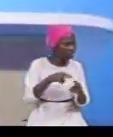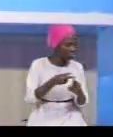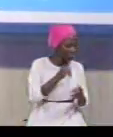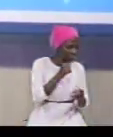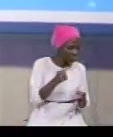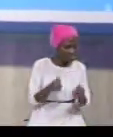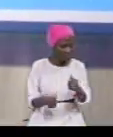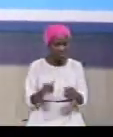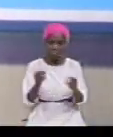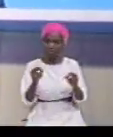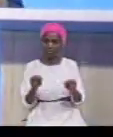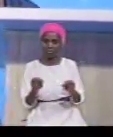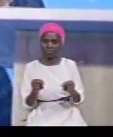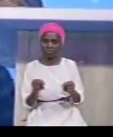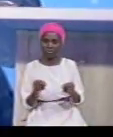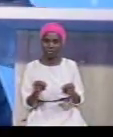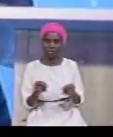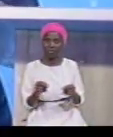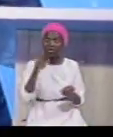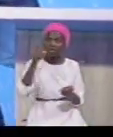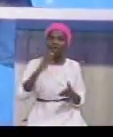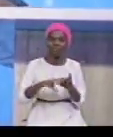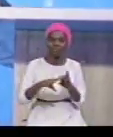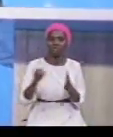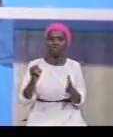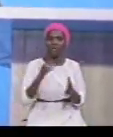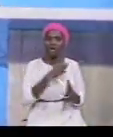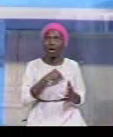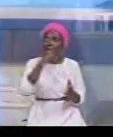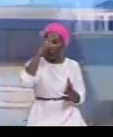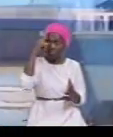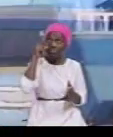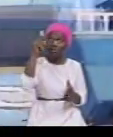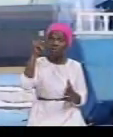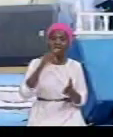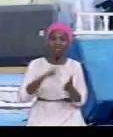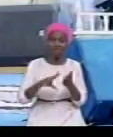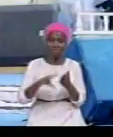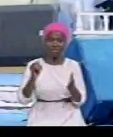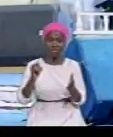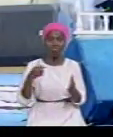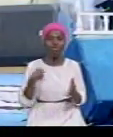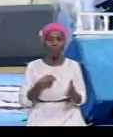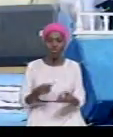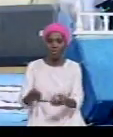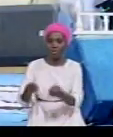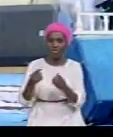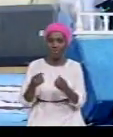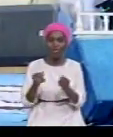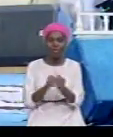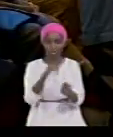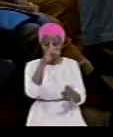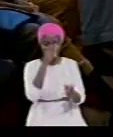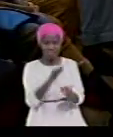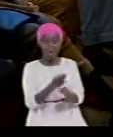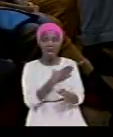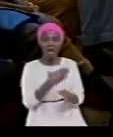forgives. And because he forgives, we come confidently and he will answer your